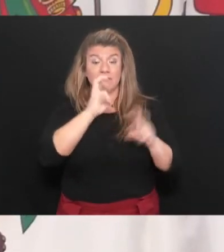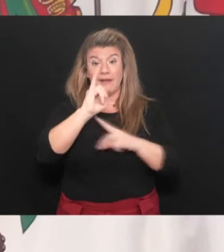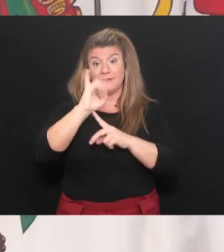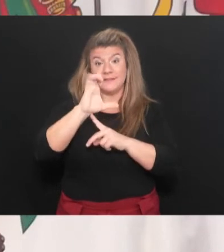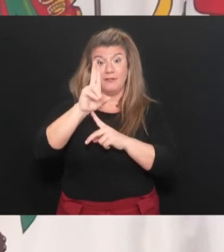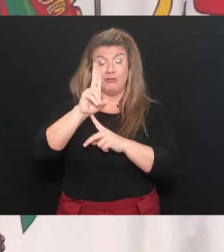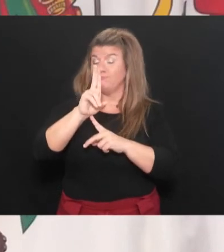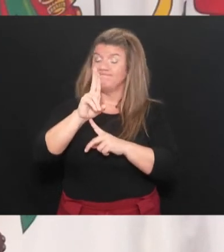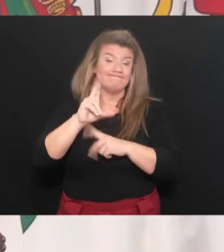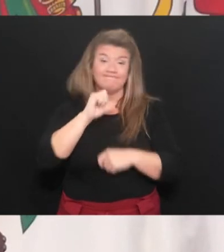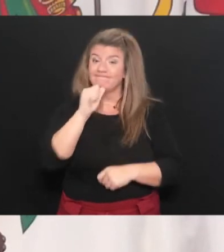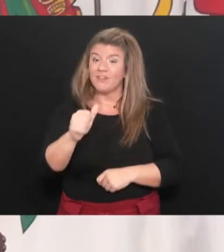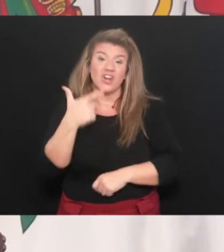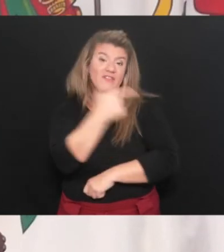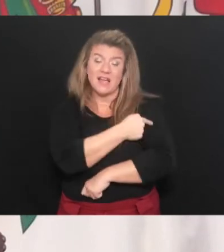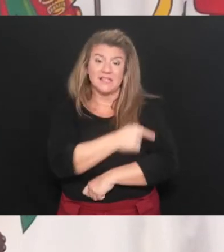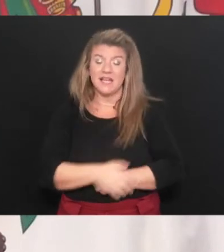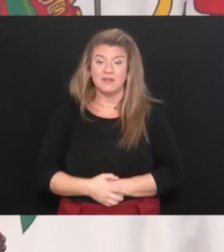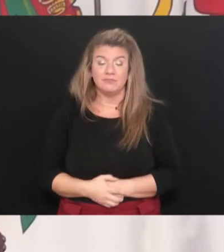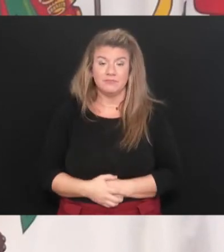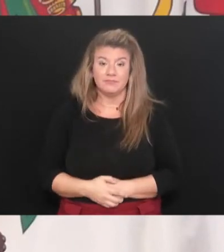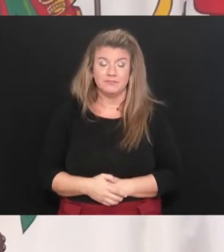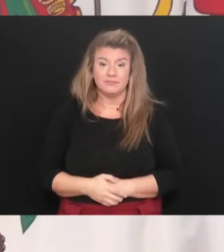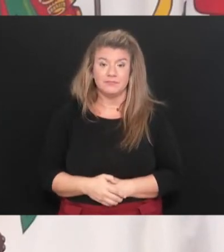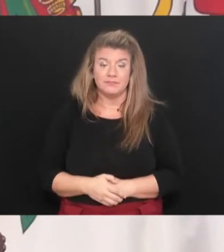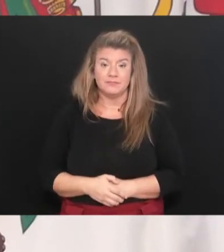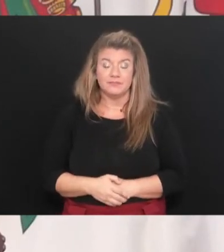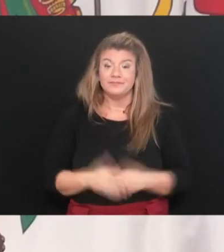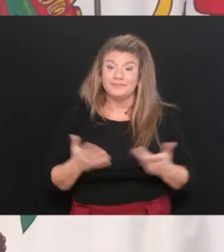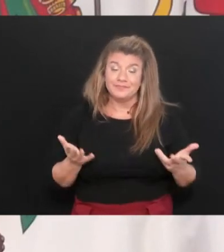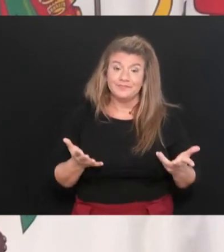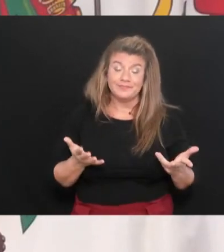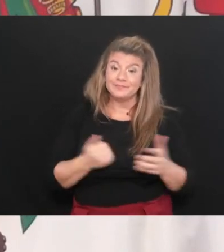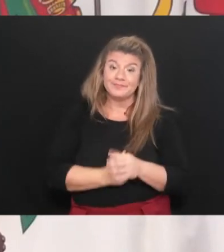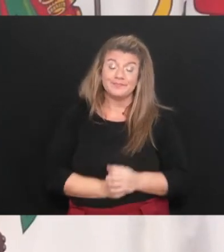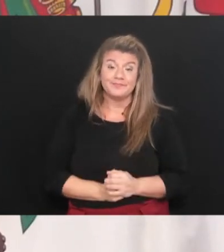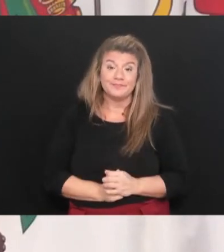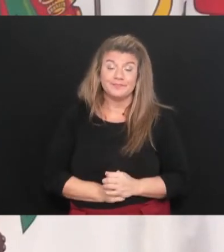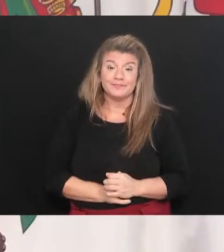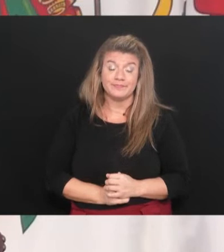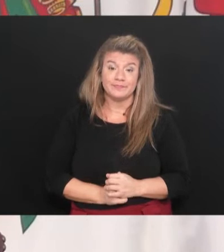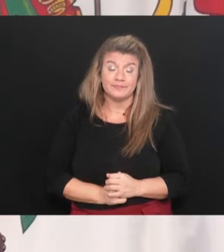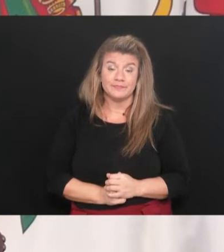are not vaccinated. You know,